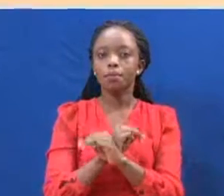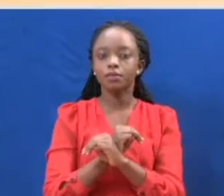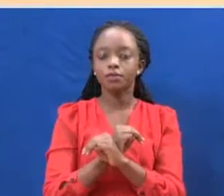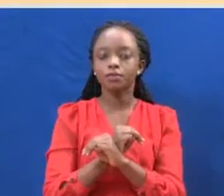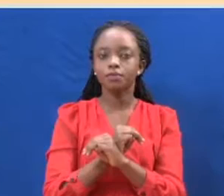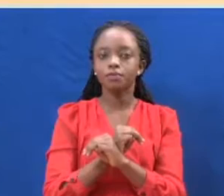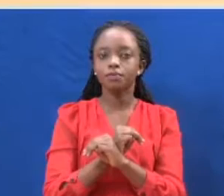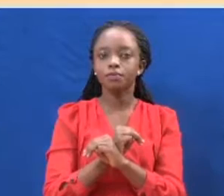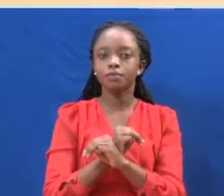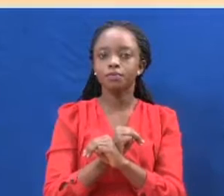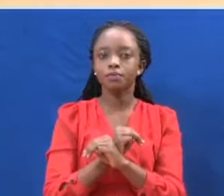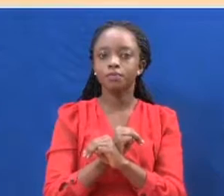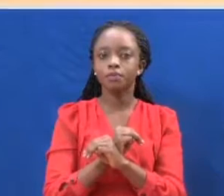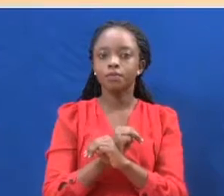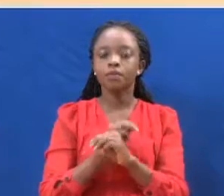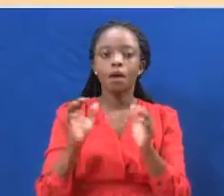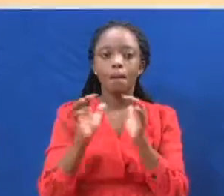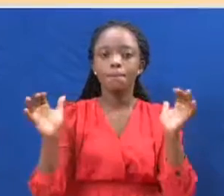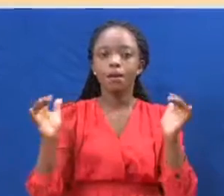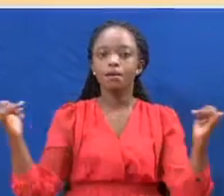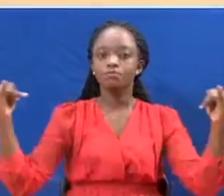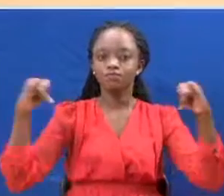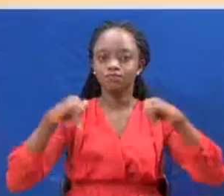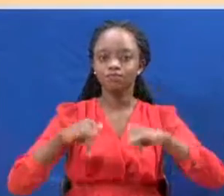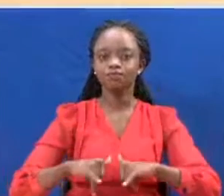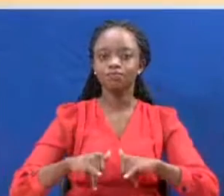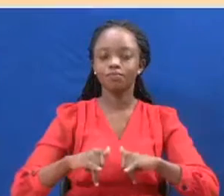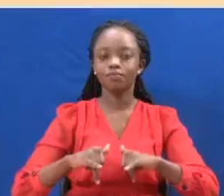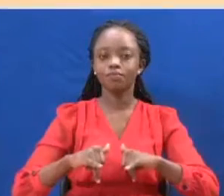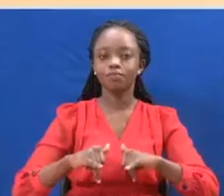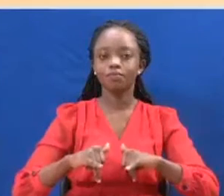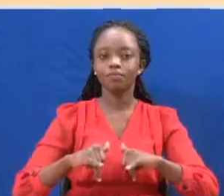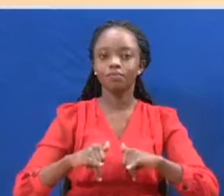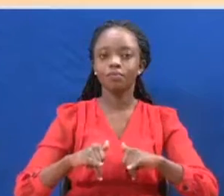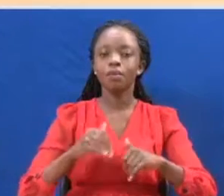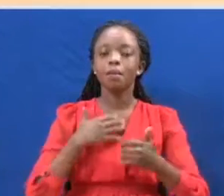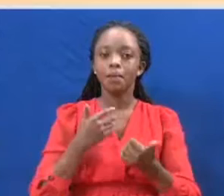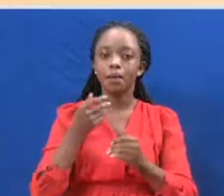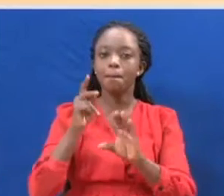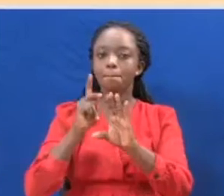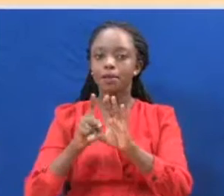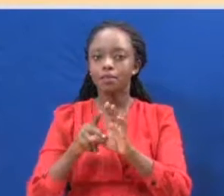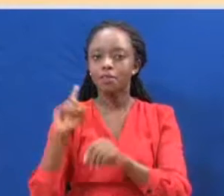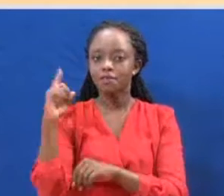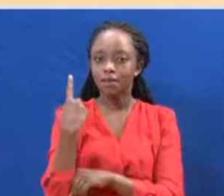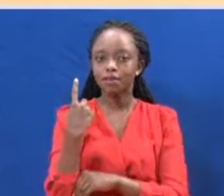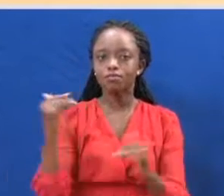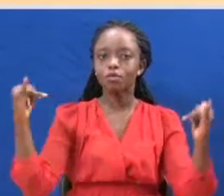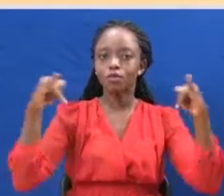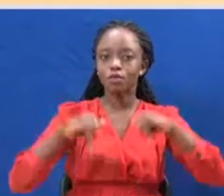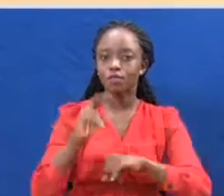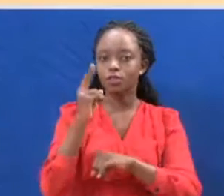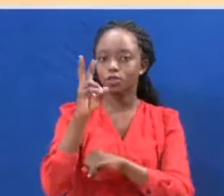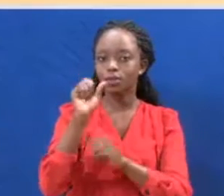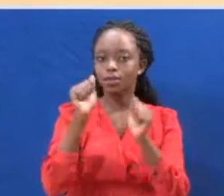That is the World Conference of Mathematicians. I attended the first one in 2010 in